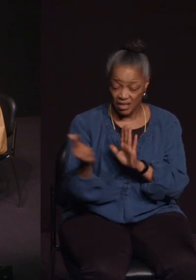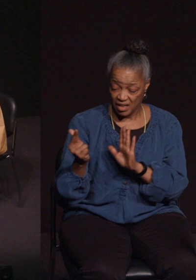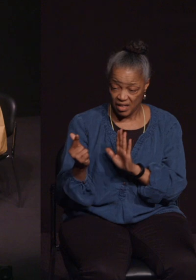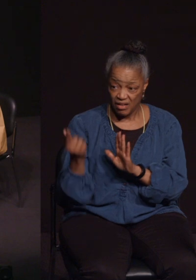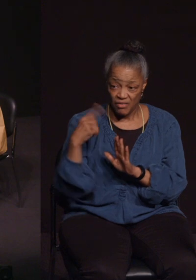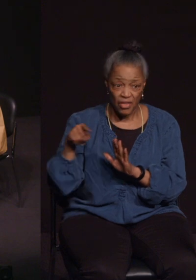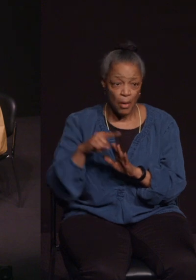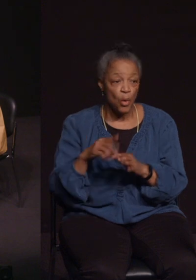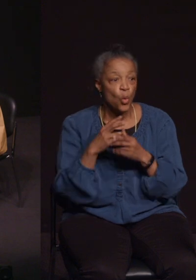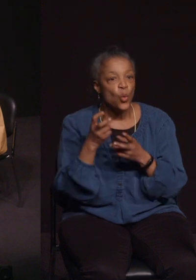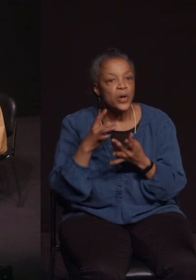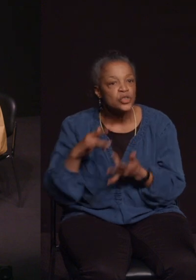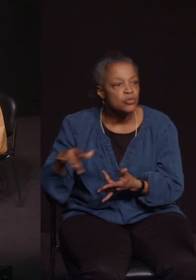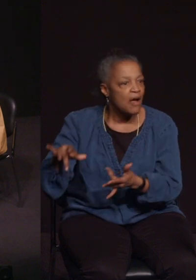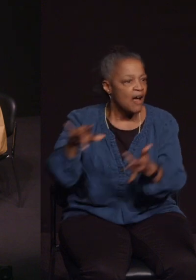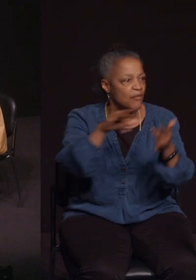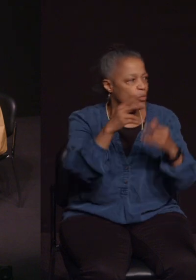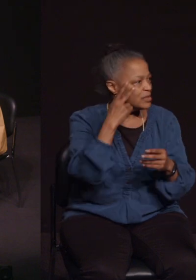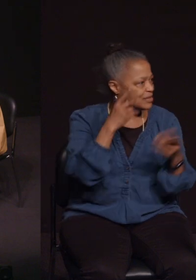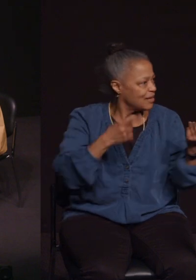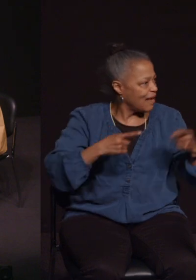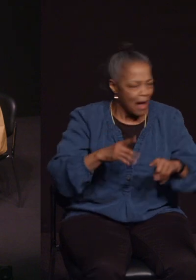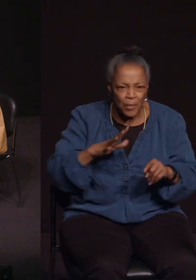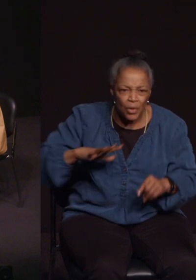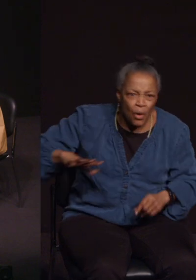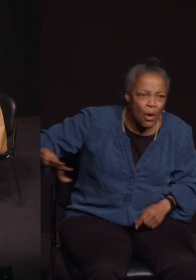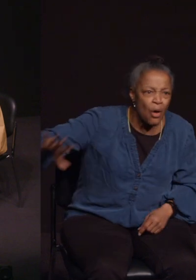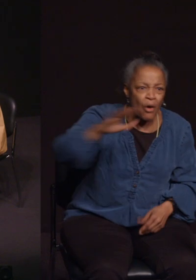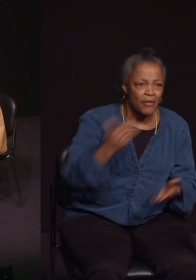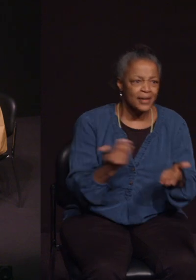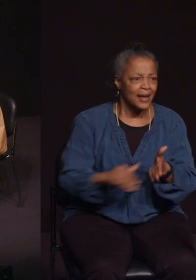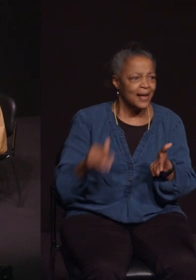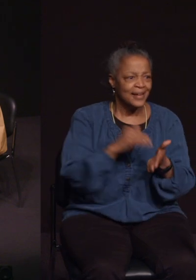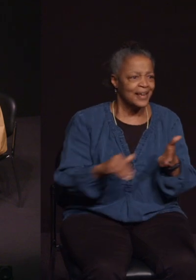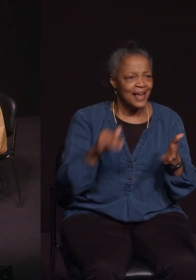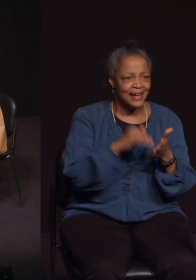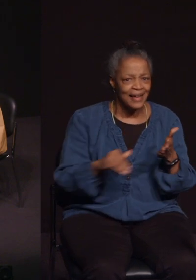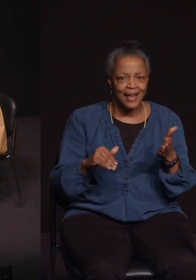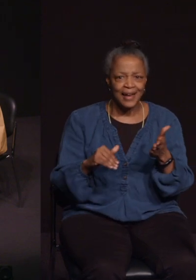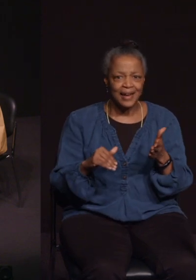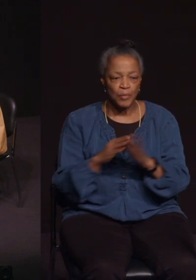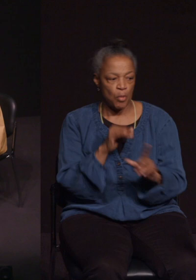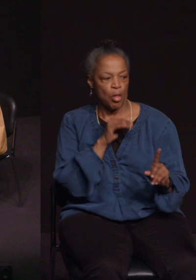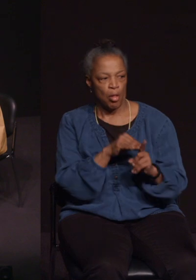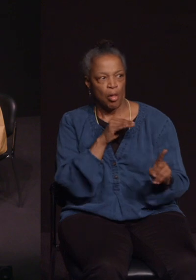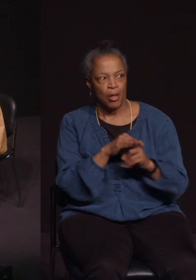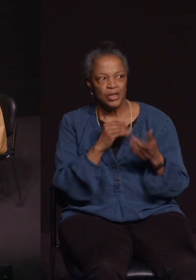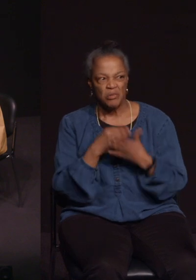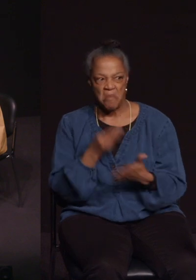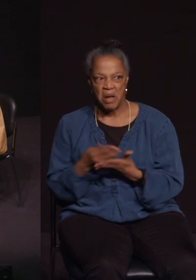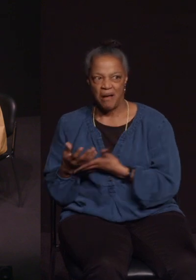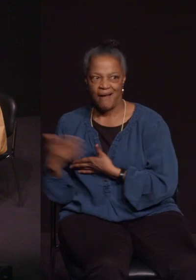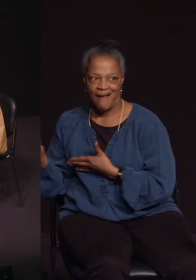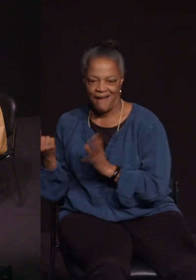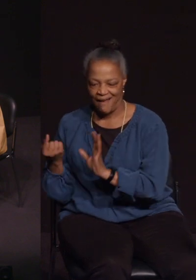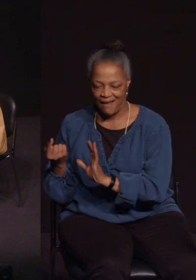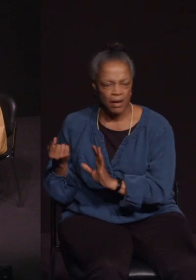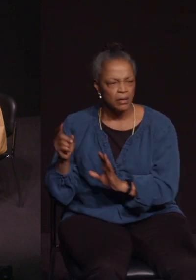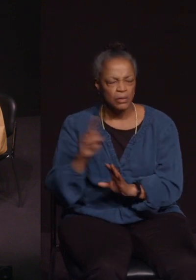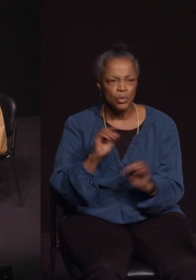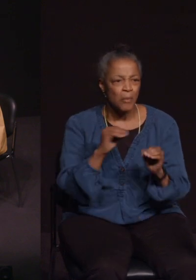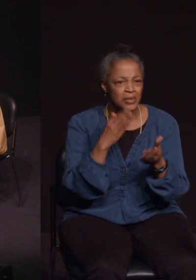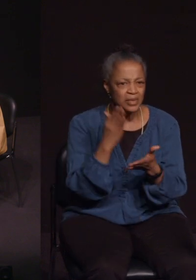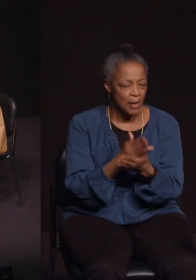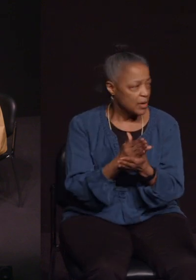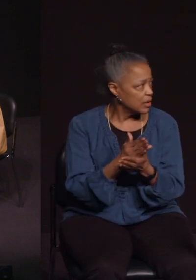Because we travel and we see this happen over and over and over again, and nobody is stopping it. But you know what?